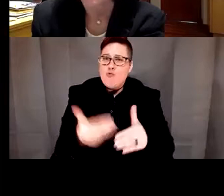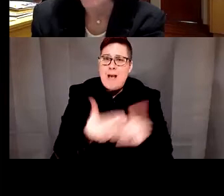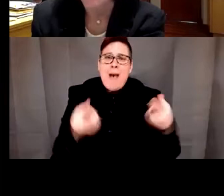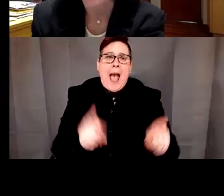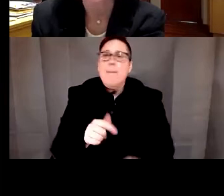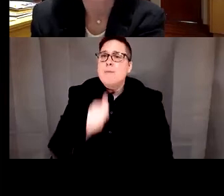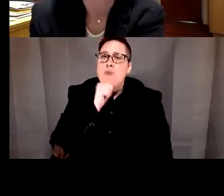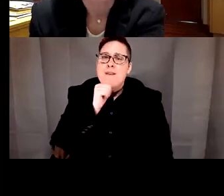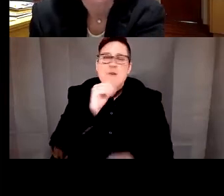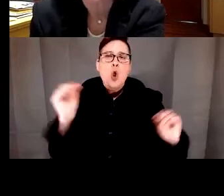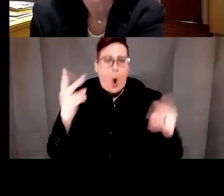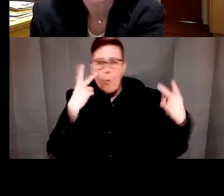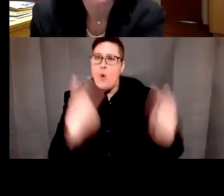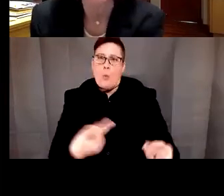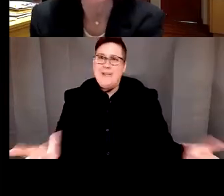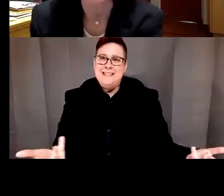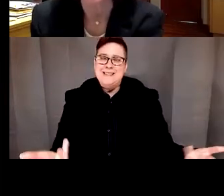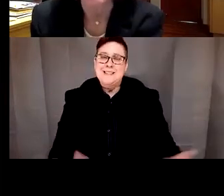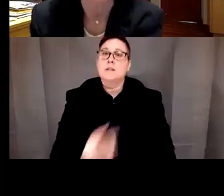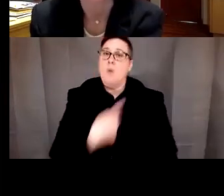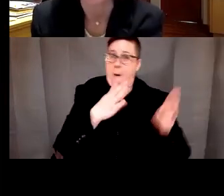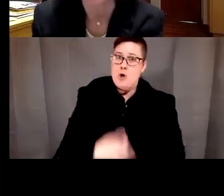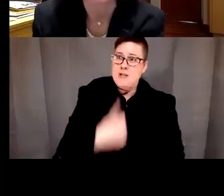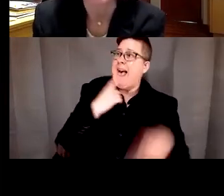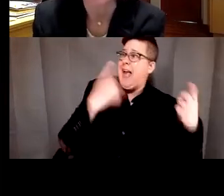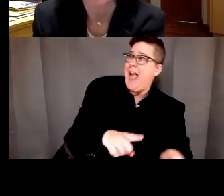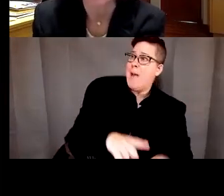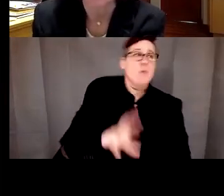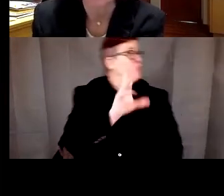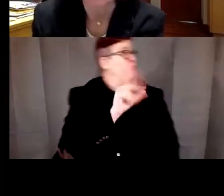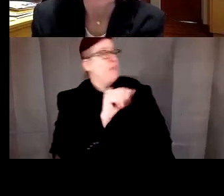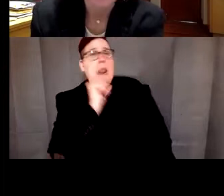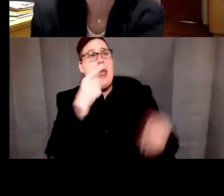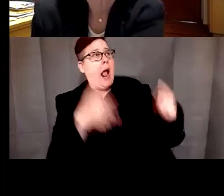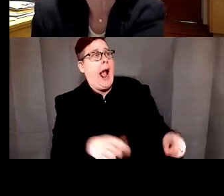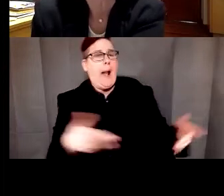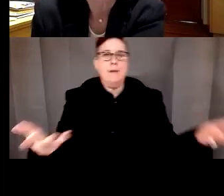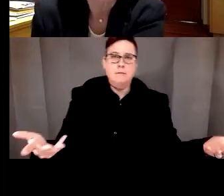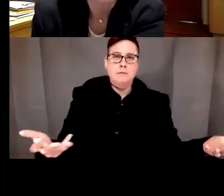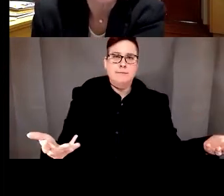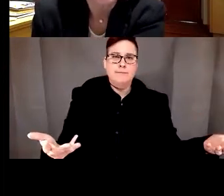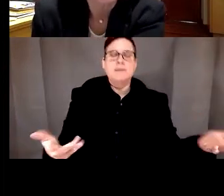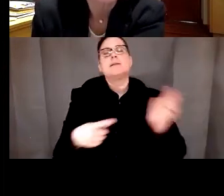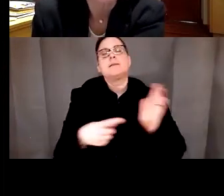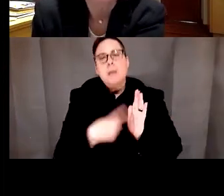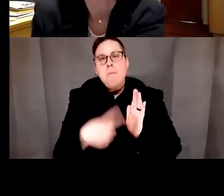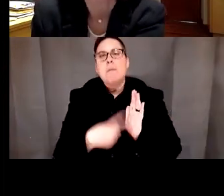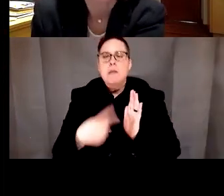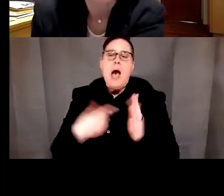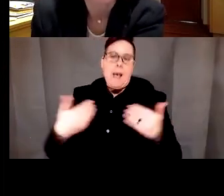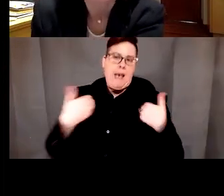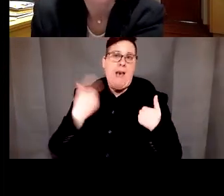witnesses, and one person says it occurred and the other person says that it doesn't. I mean, there are occasionally cases where there